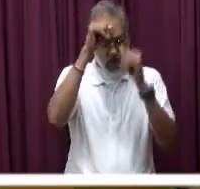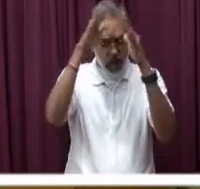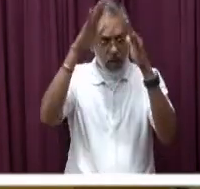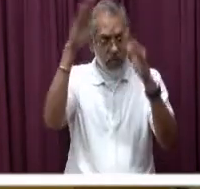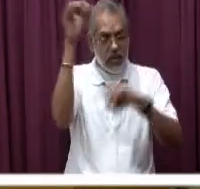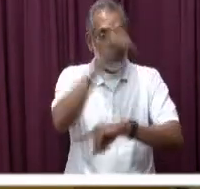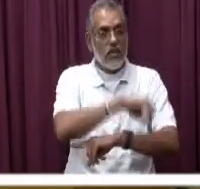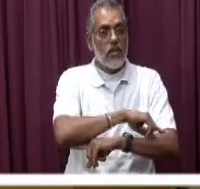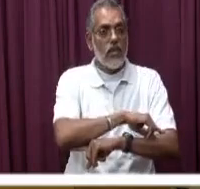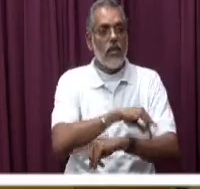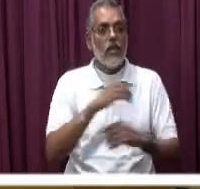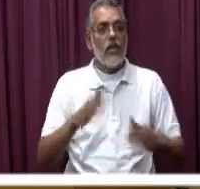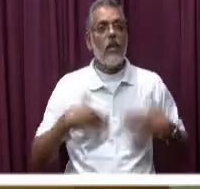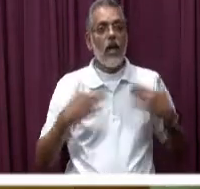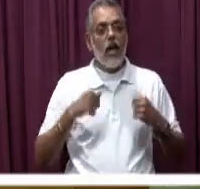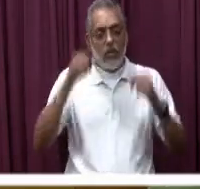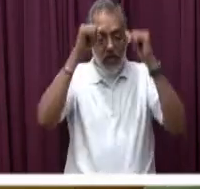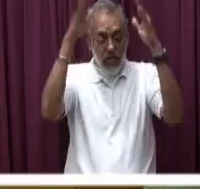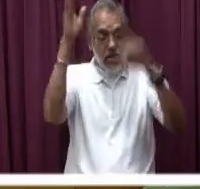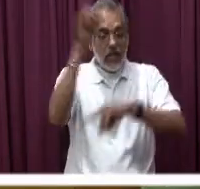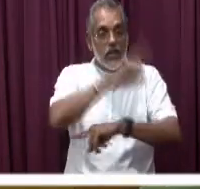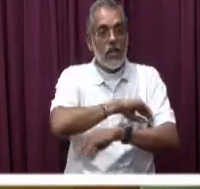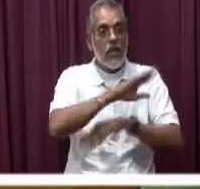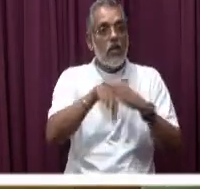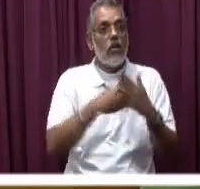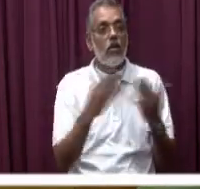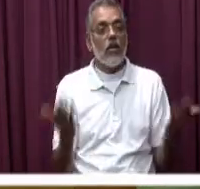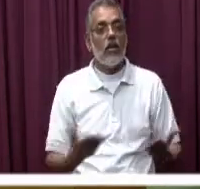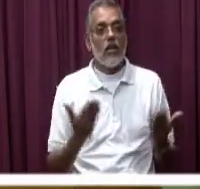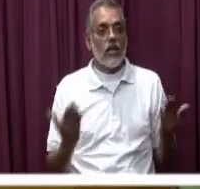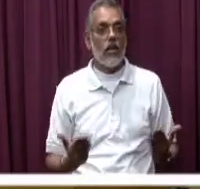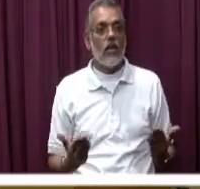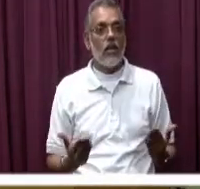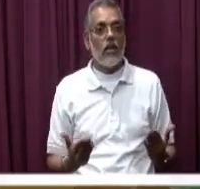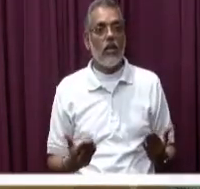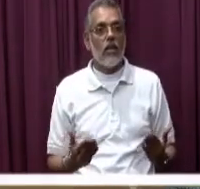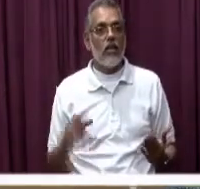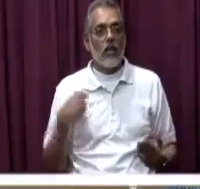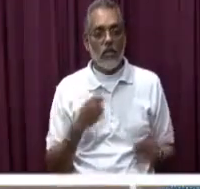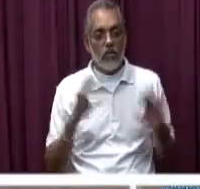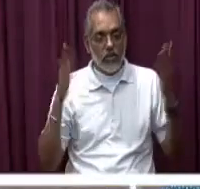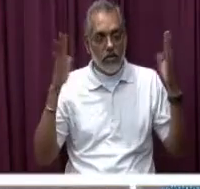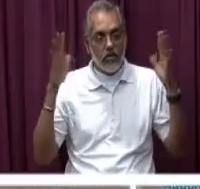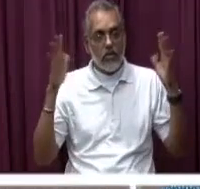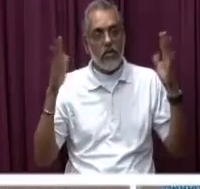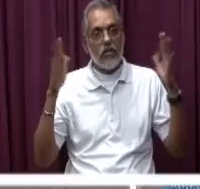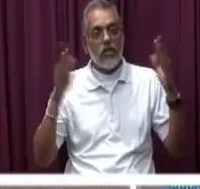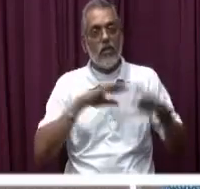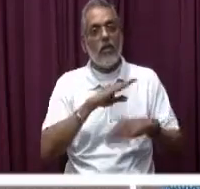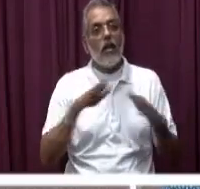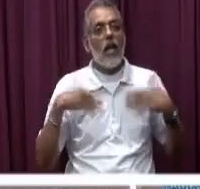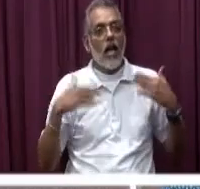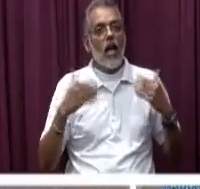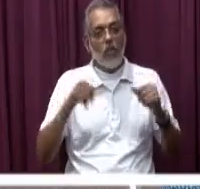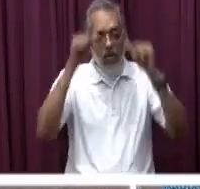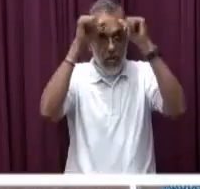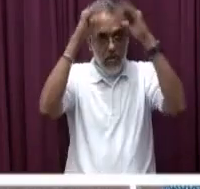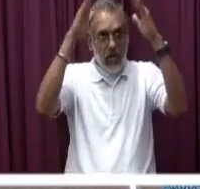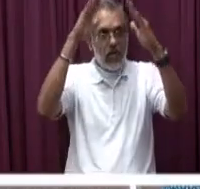Happy Father's Day to every father here in this congregation. Yeah, we could give them a round of applause. What happened, woman?